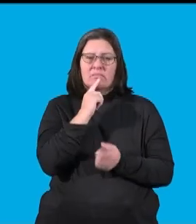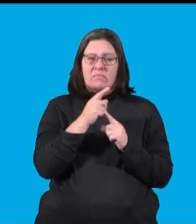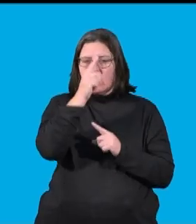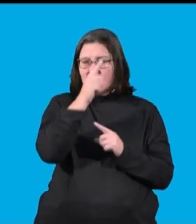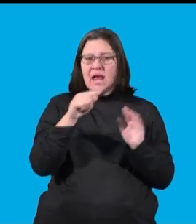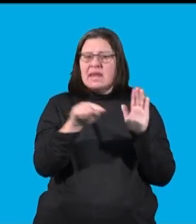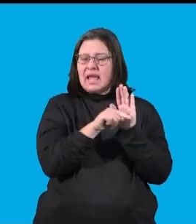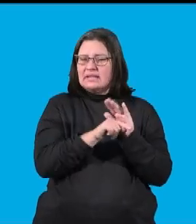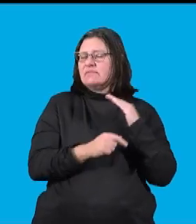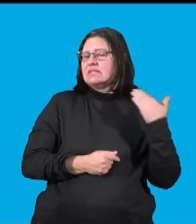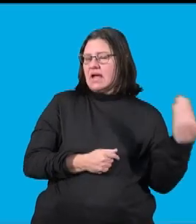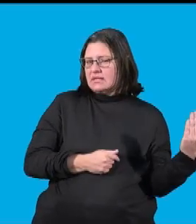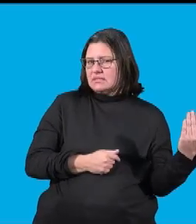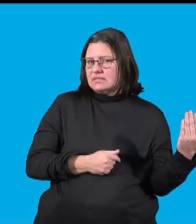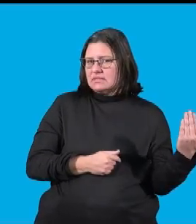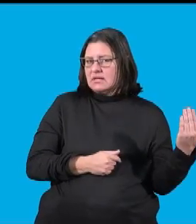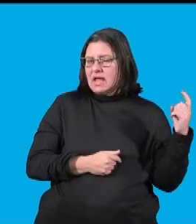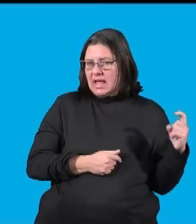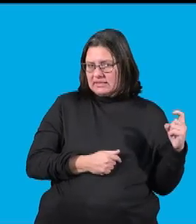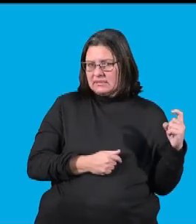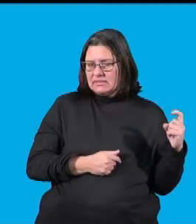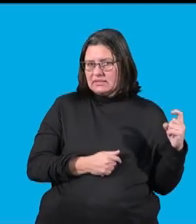b and we see that it's on the negative side of the